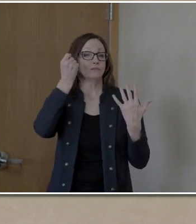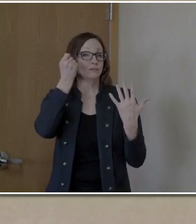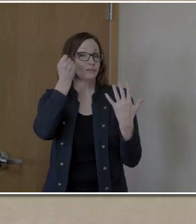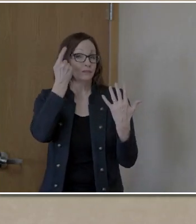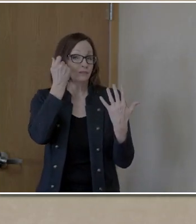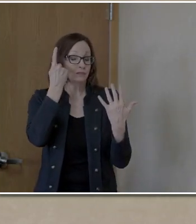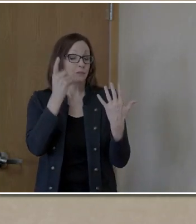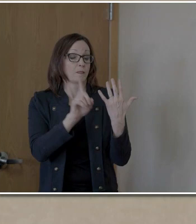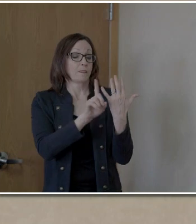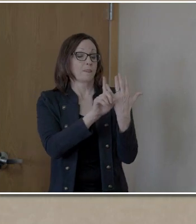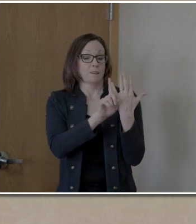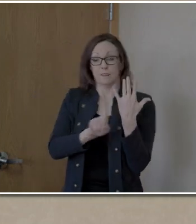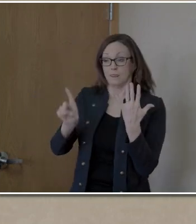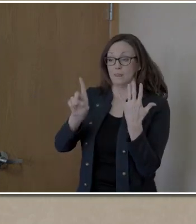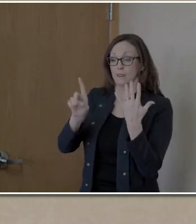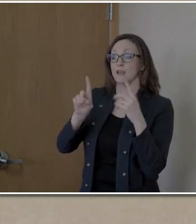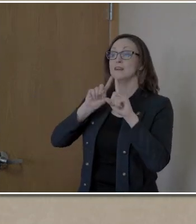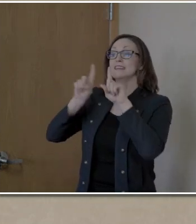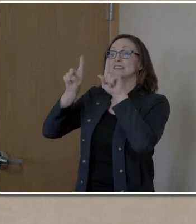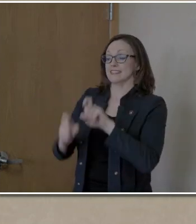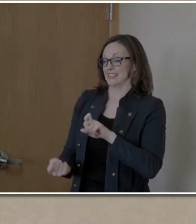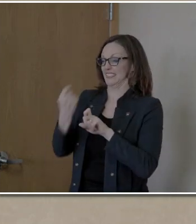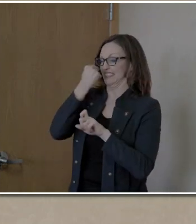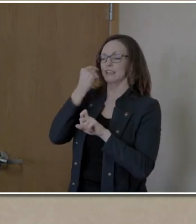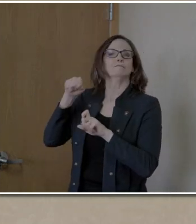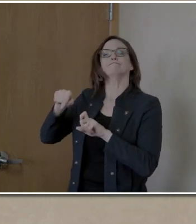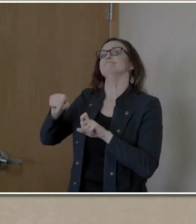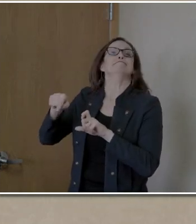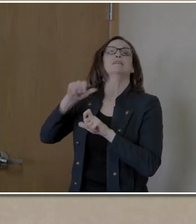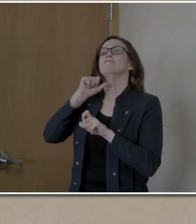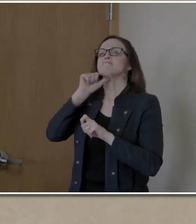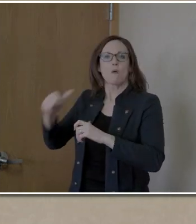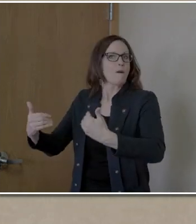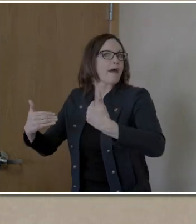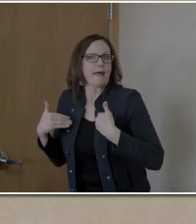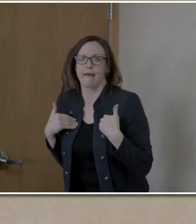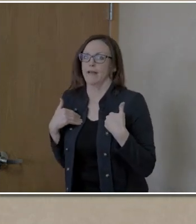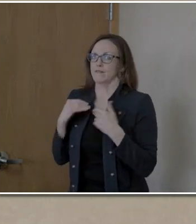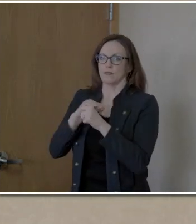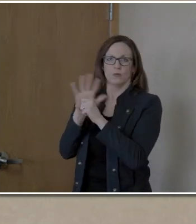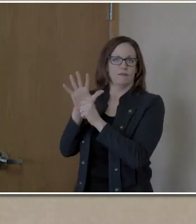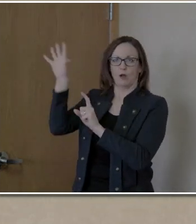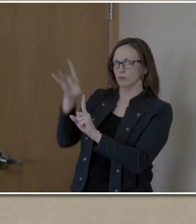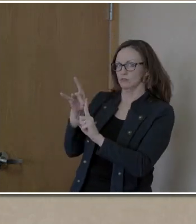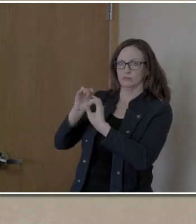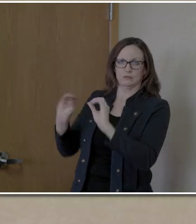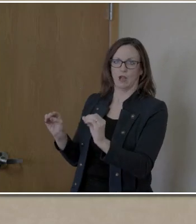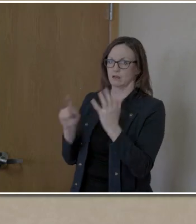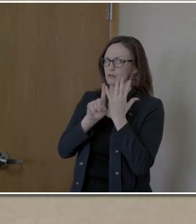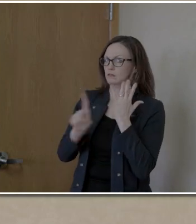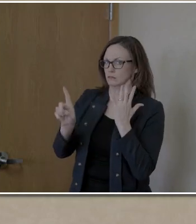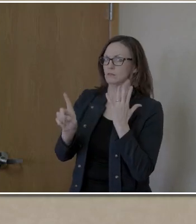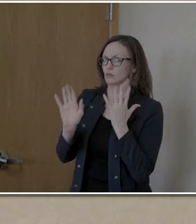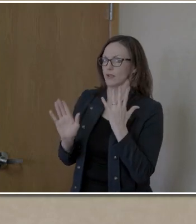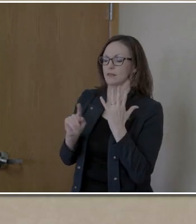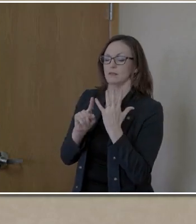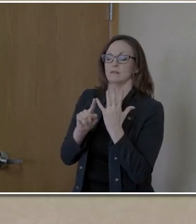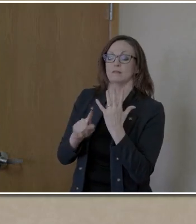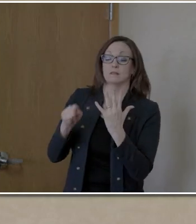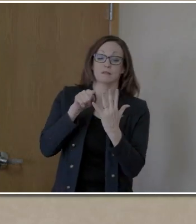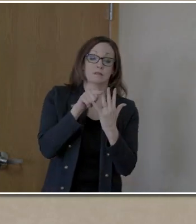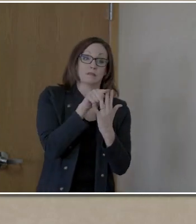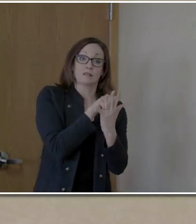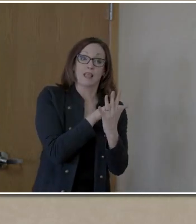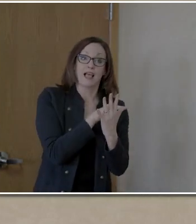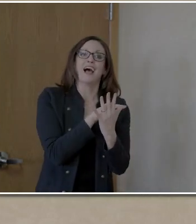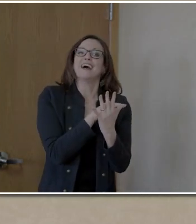So that kind of is a good segue into us asking, in terms of Badger Bounce Back, to asking to help get out